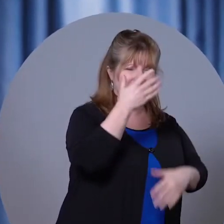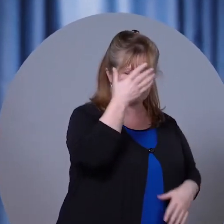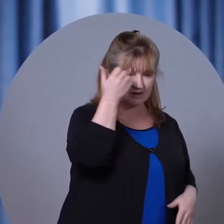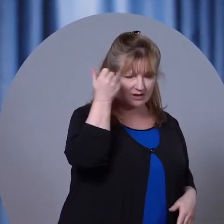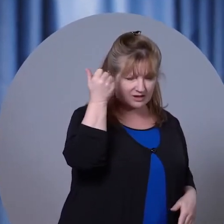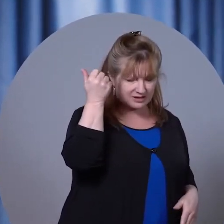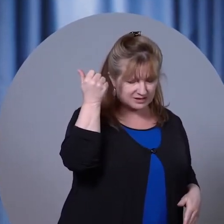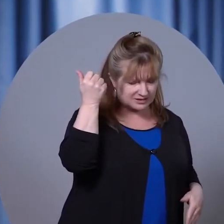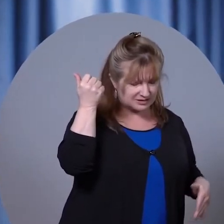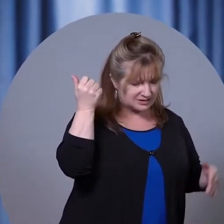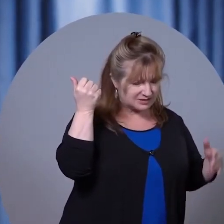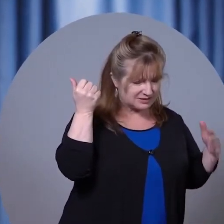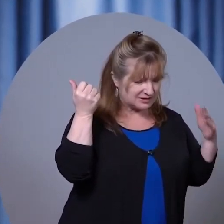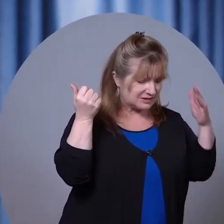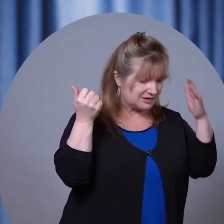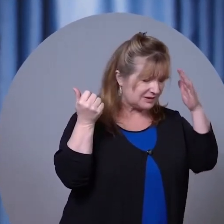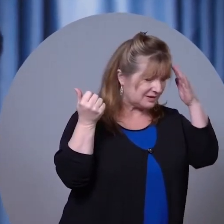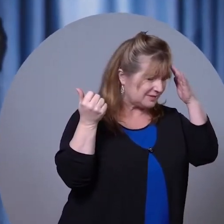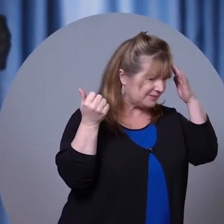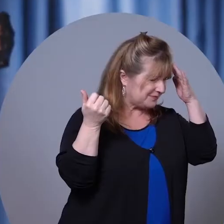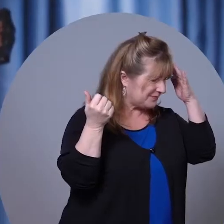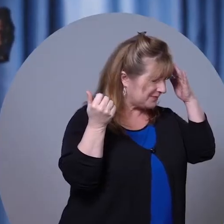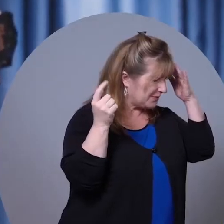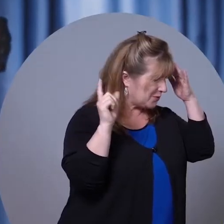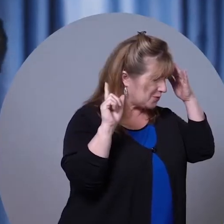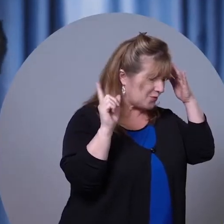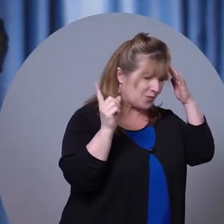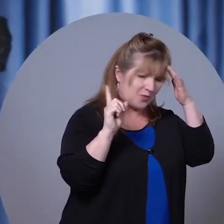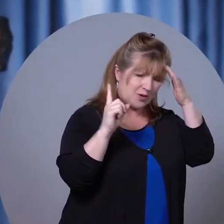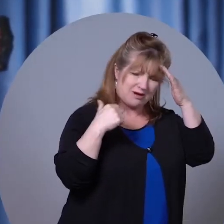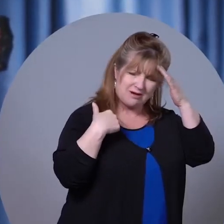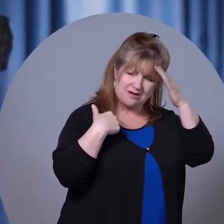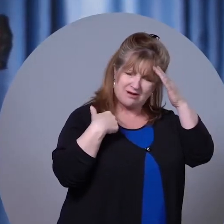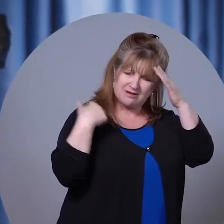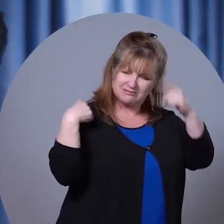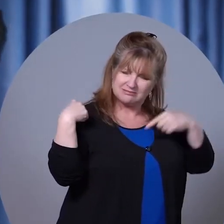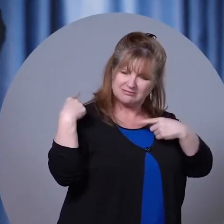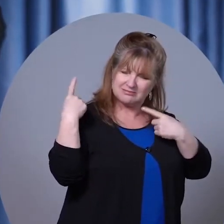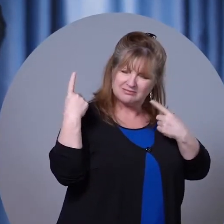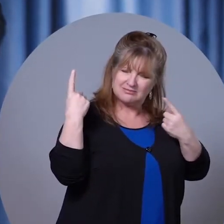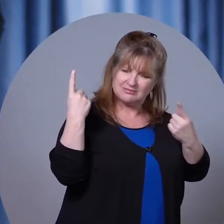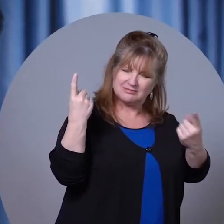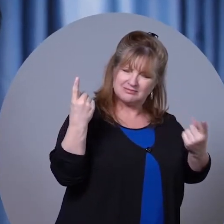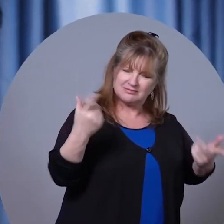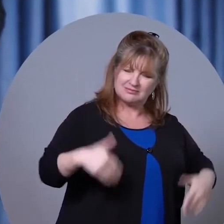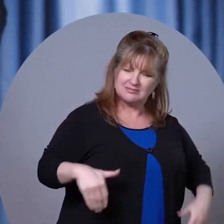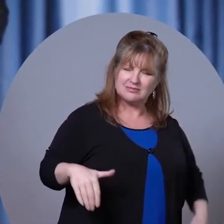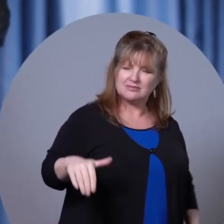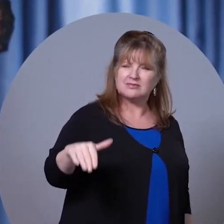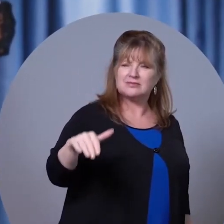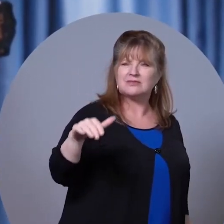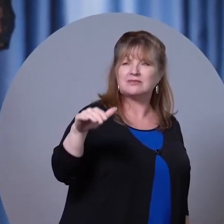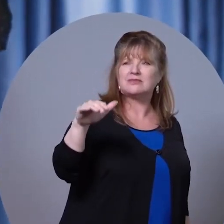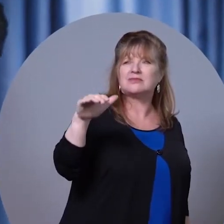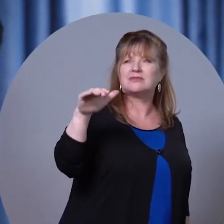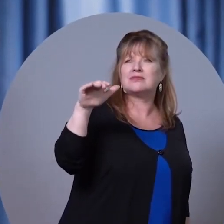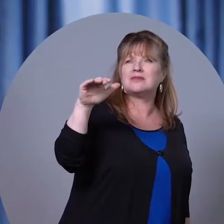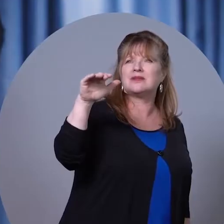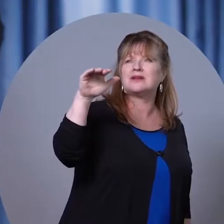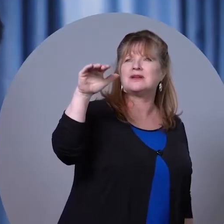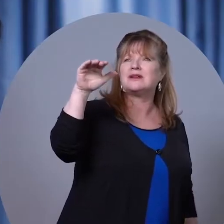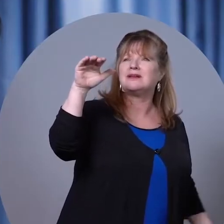to bolster and bring awareness to our local farmers markets. When I first moved here, there were